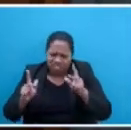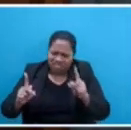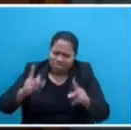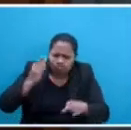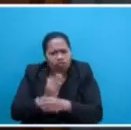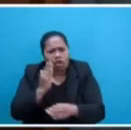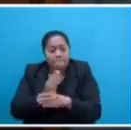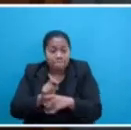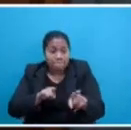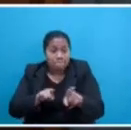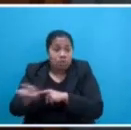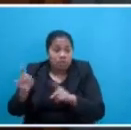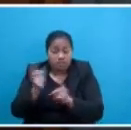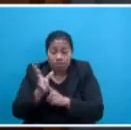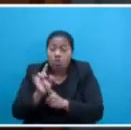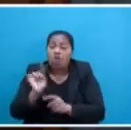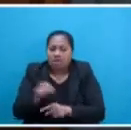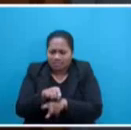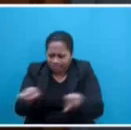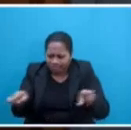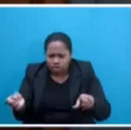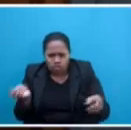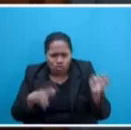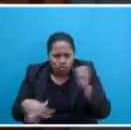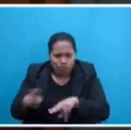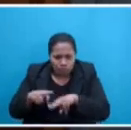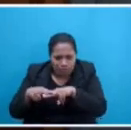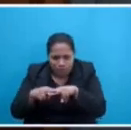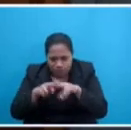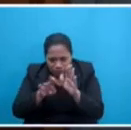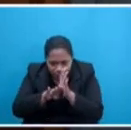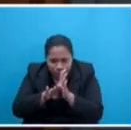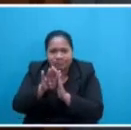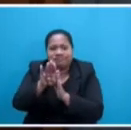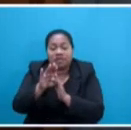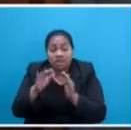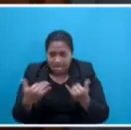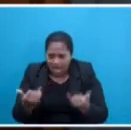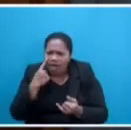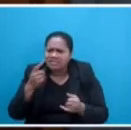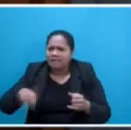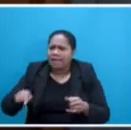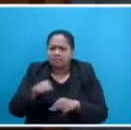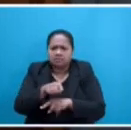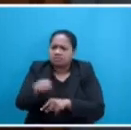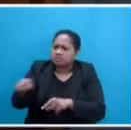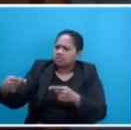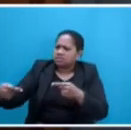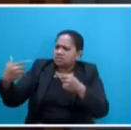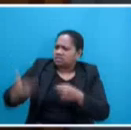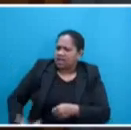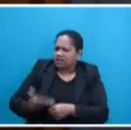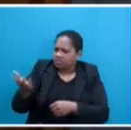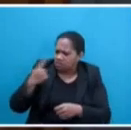importantly, better able to contribute to Fiji. Right now, I see many members on the other side taking advantage of our youth and